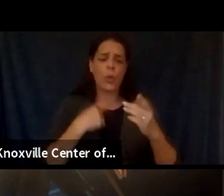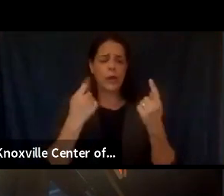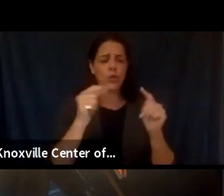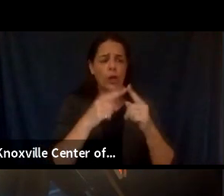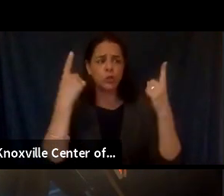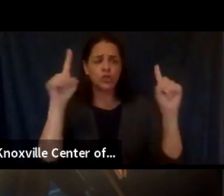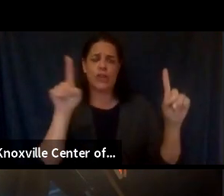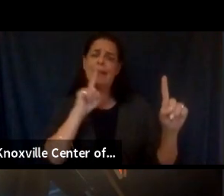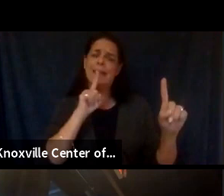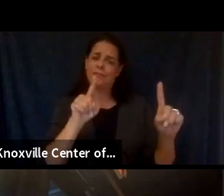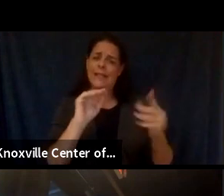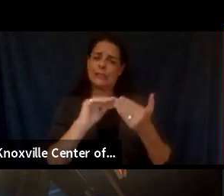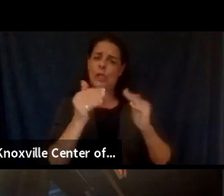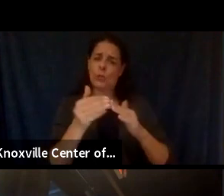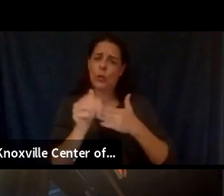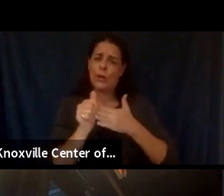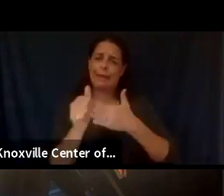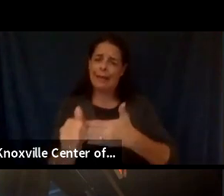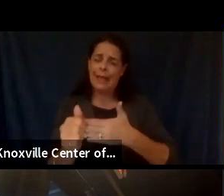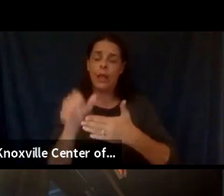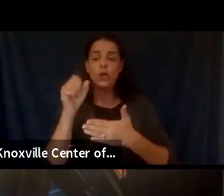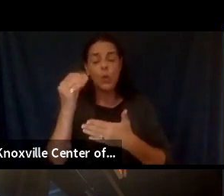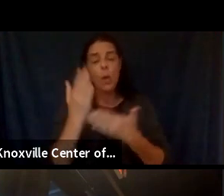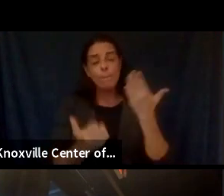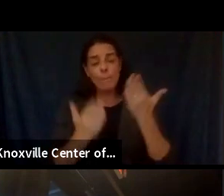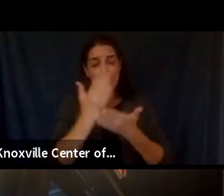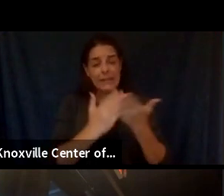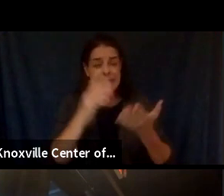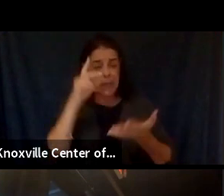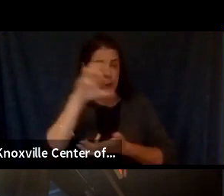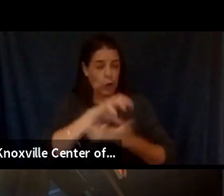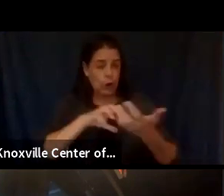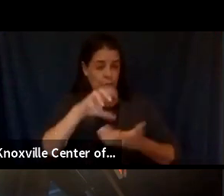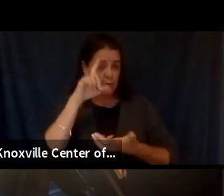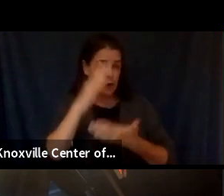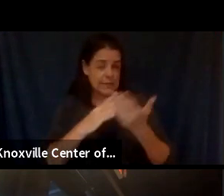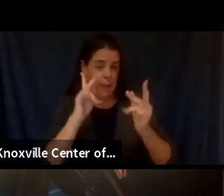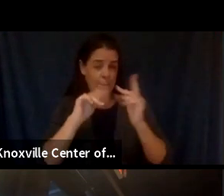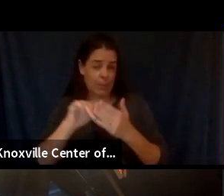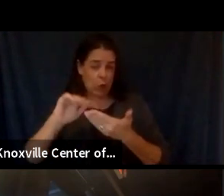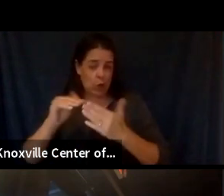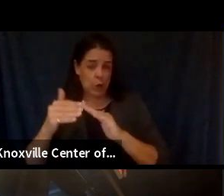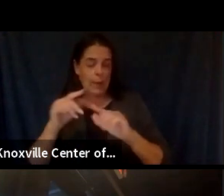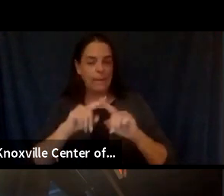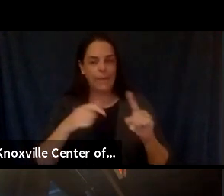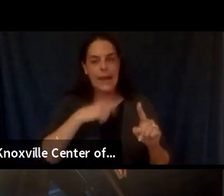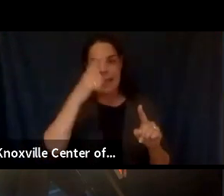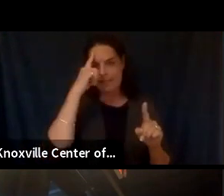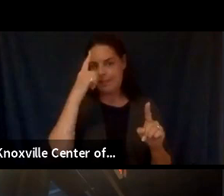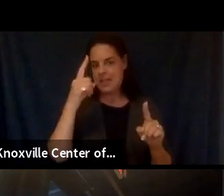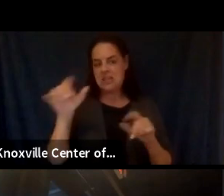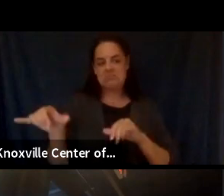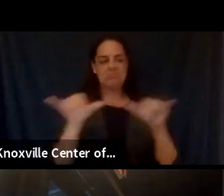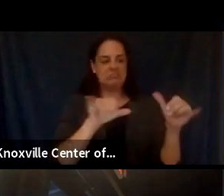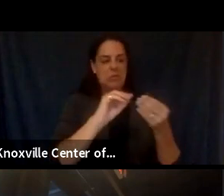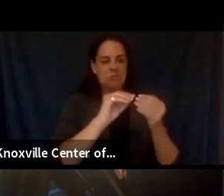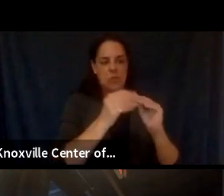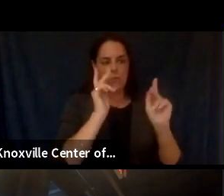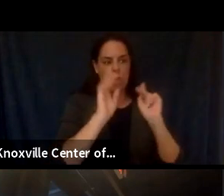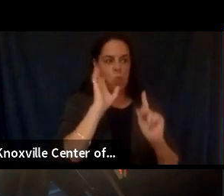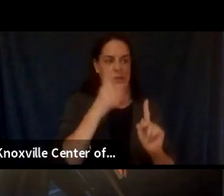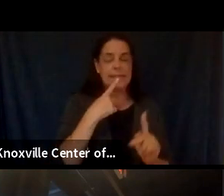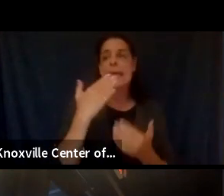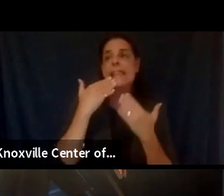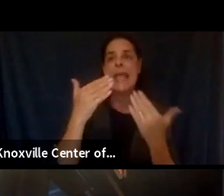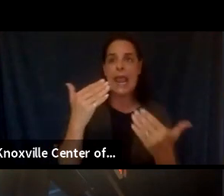community driven. So there may be some confusion for some people in the community, but there are, I think, just as many people who are going to say, thank